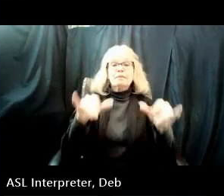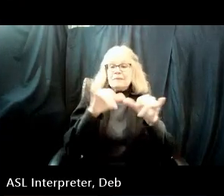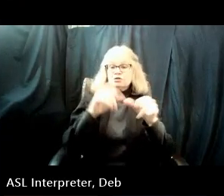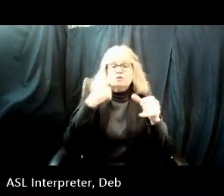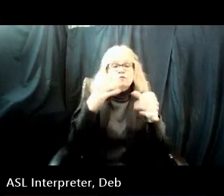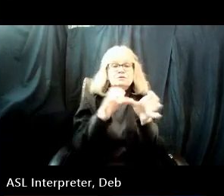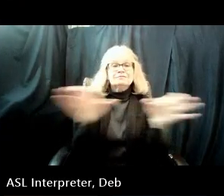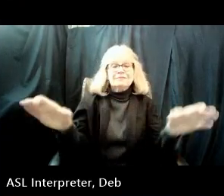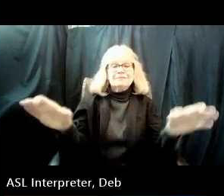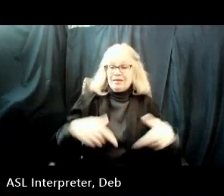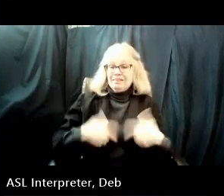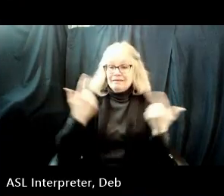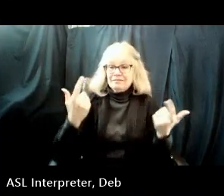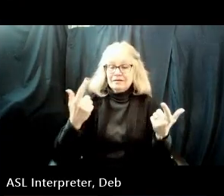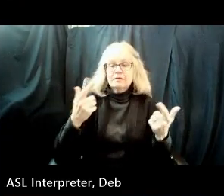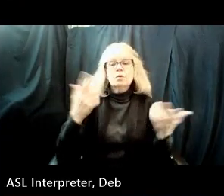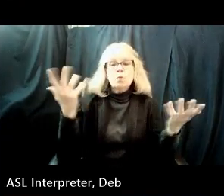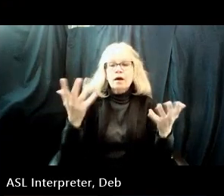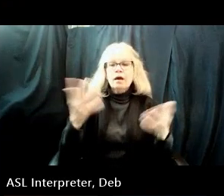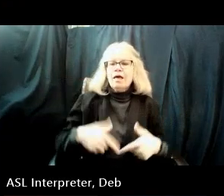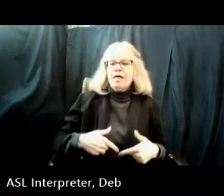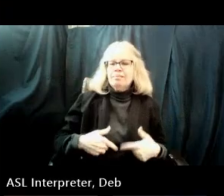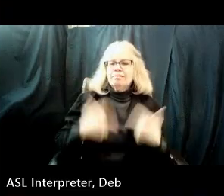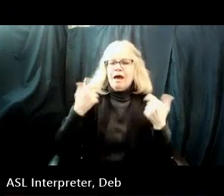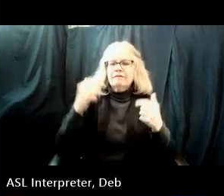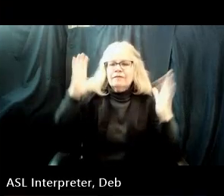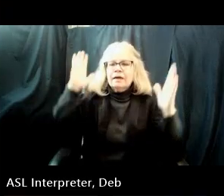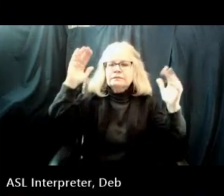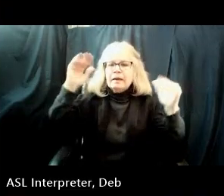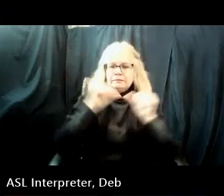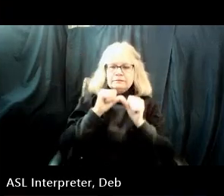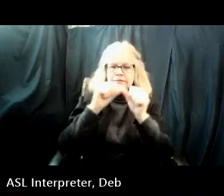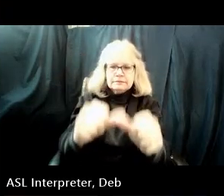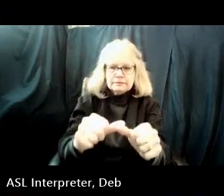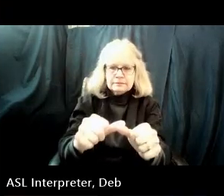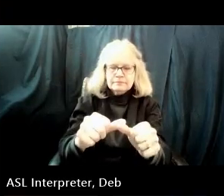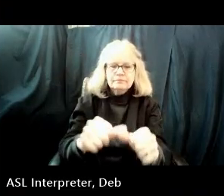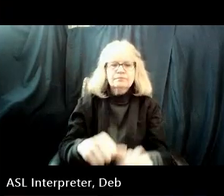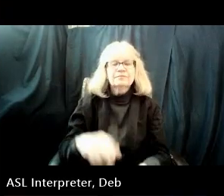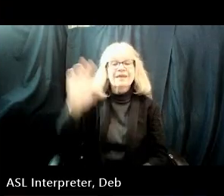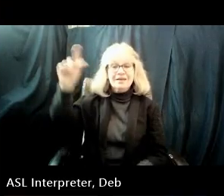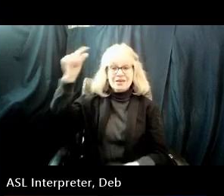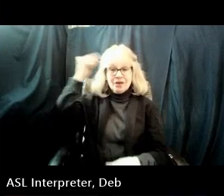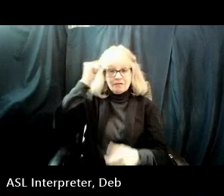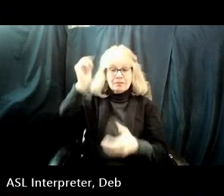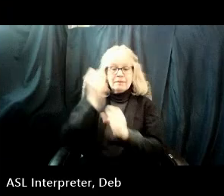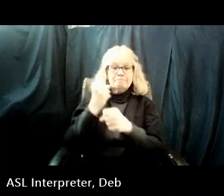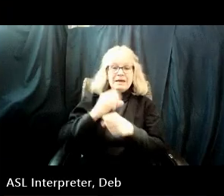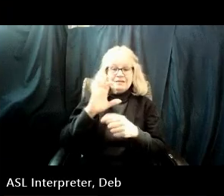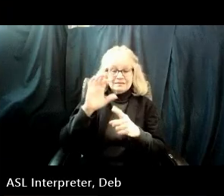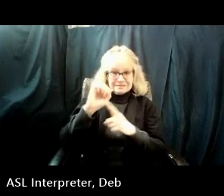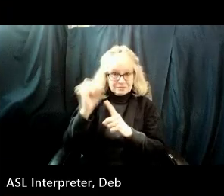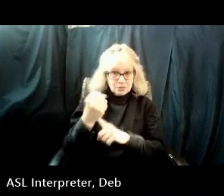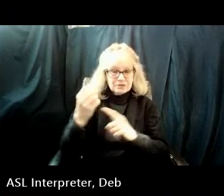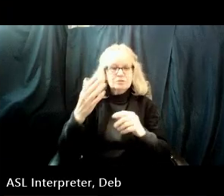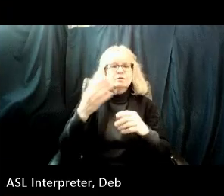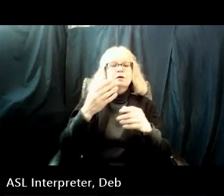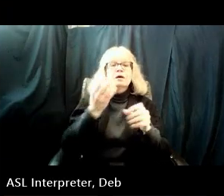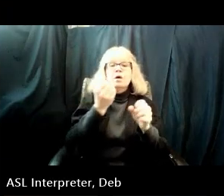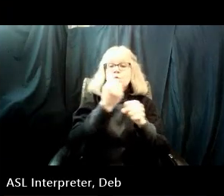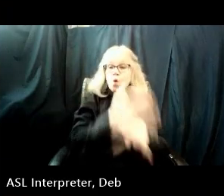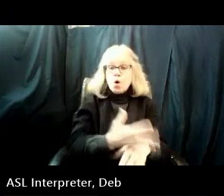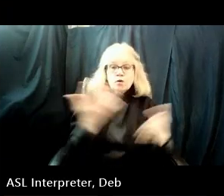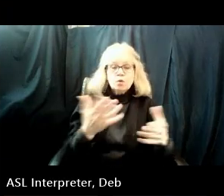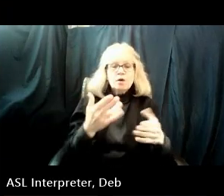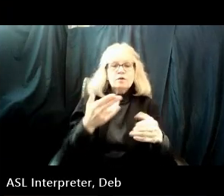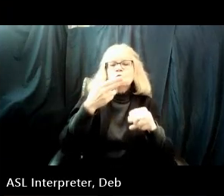living conditions is life expectancy. The cumulative impact of these government-created conditions results in shorter lifespans, often